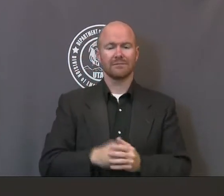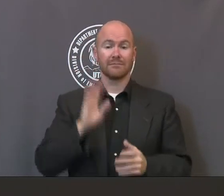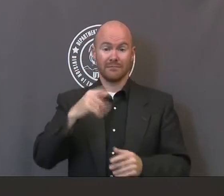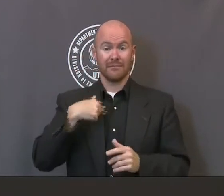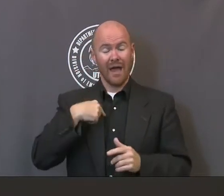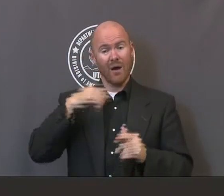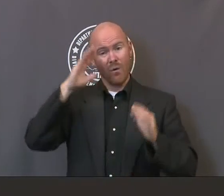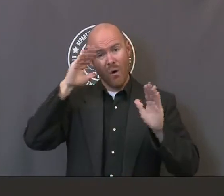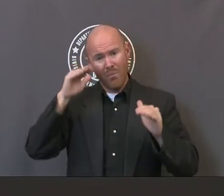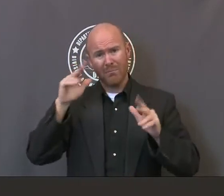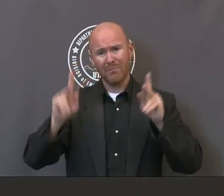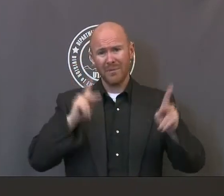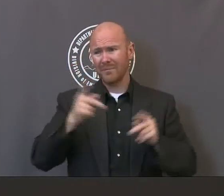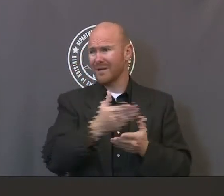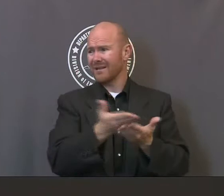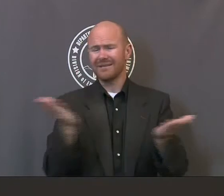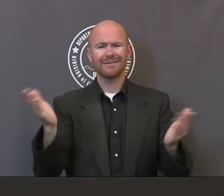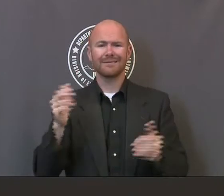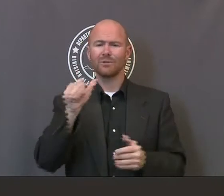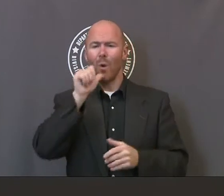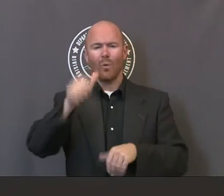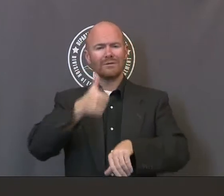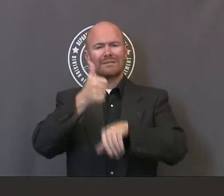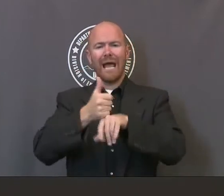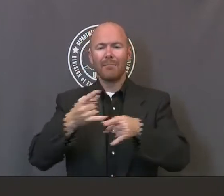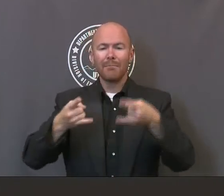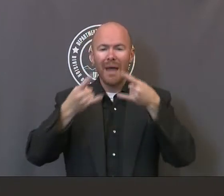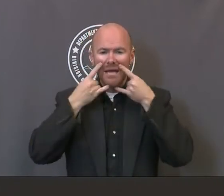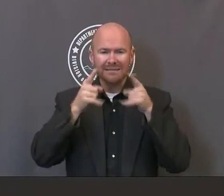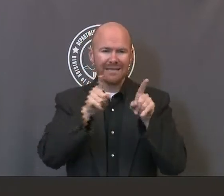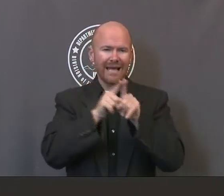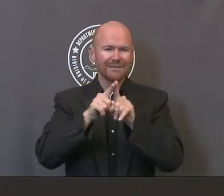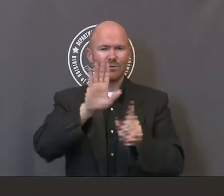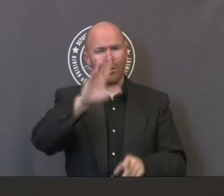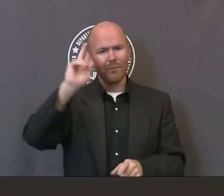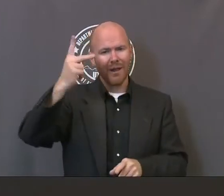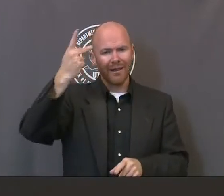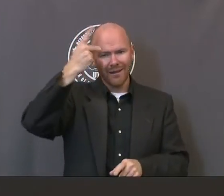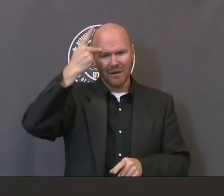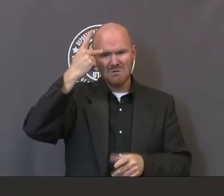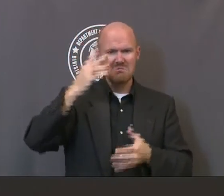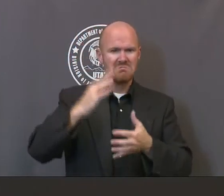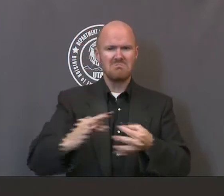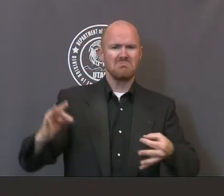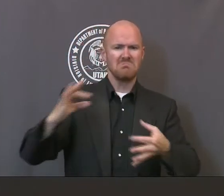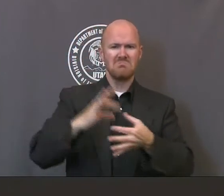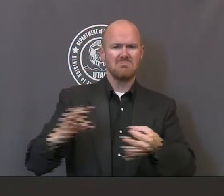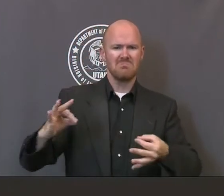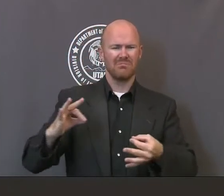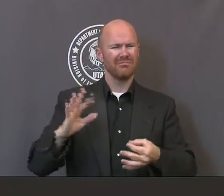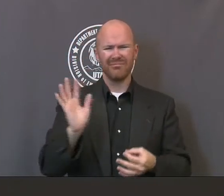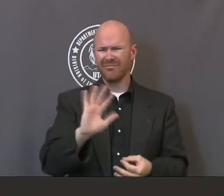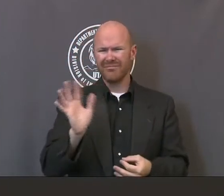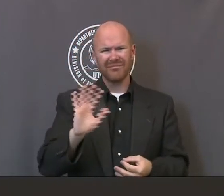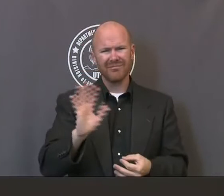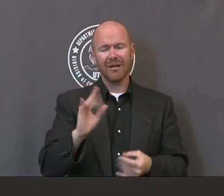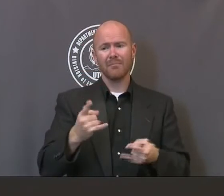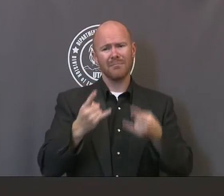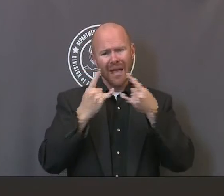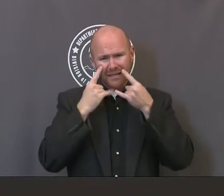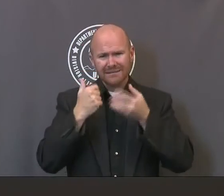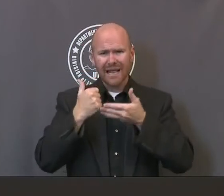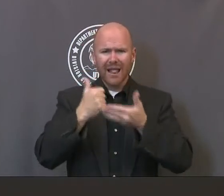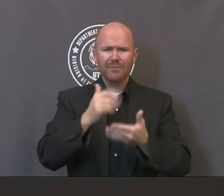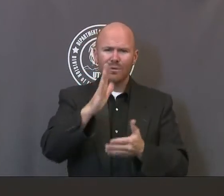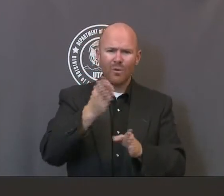hope that people, rather than have it as a political statement, use it as a sign of respect for their fellow neighbors and their family members,